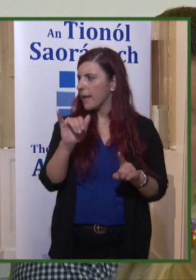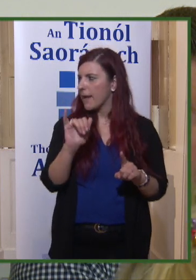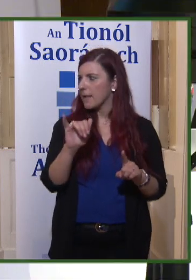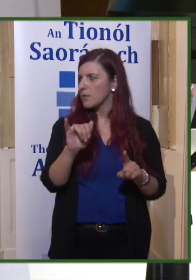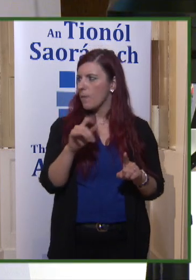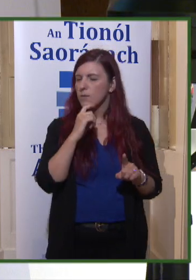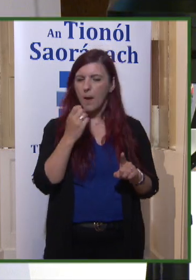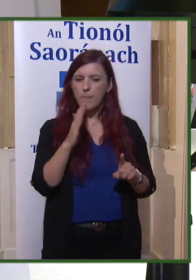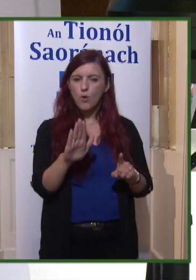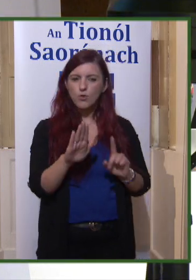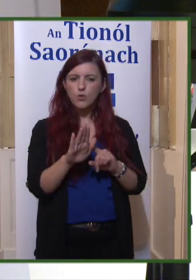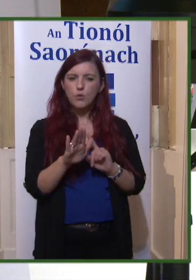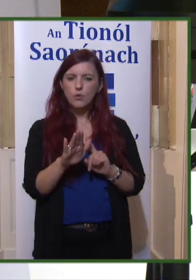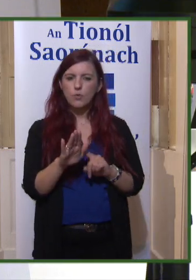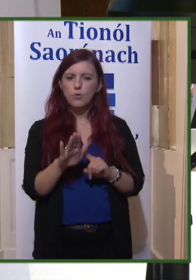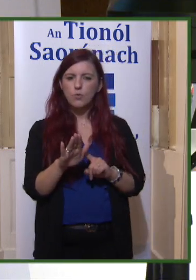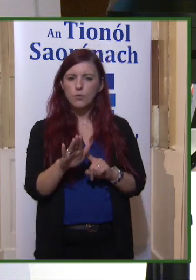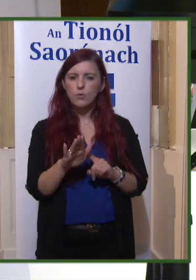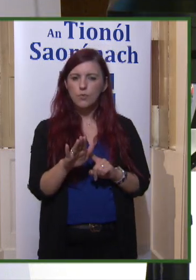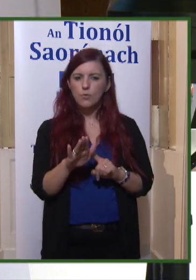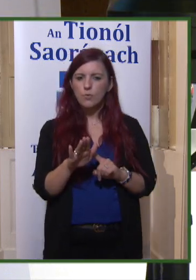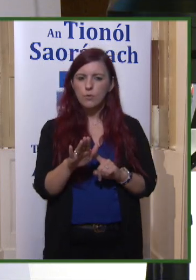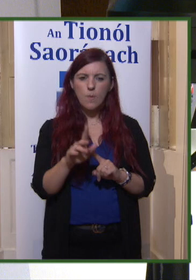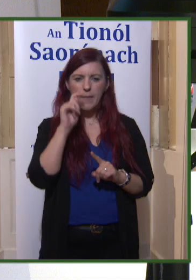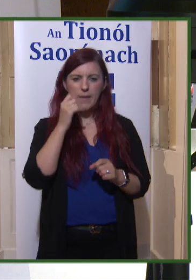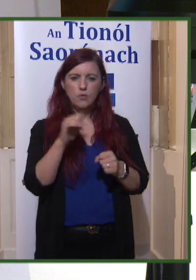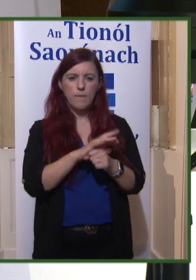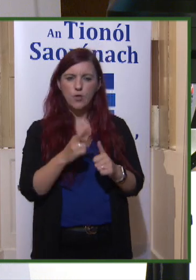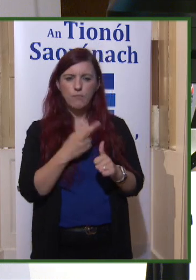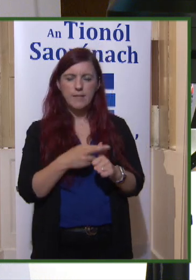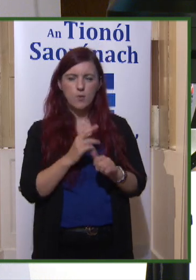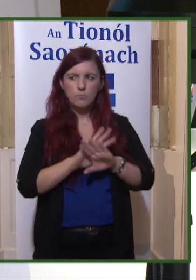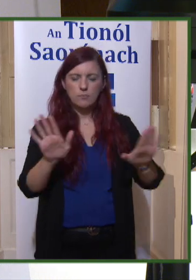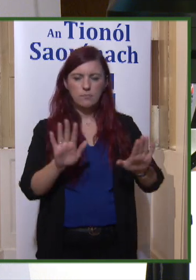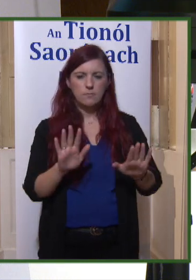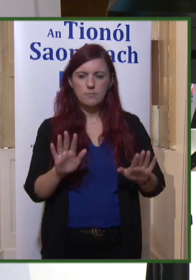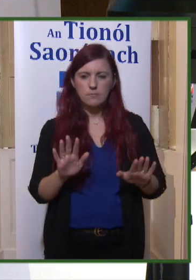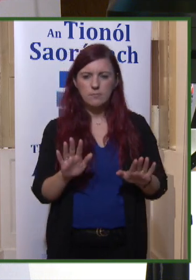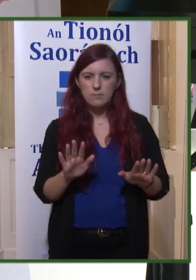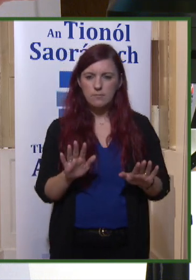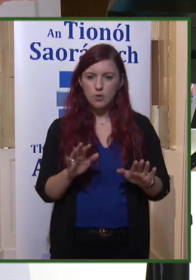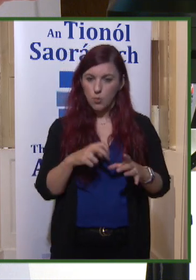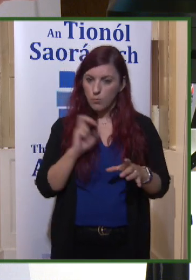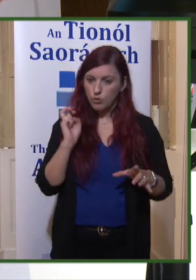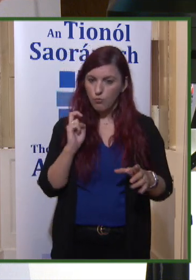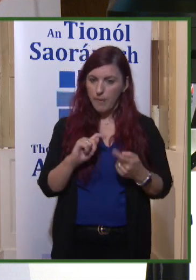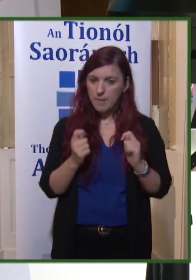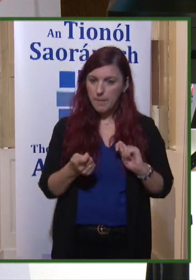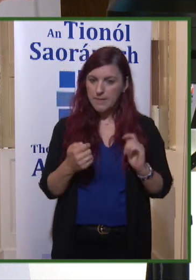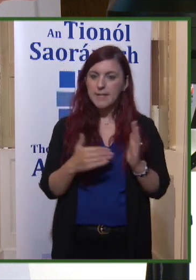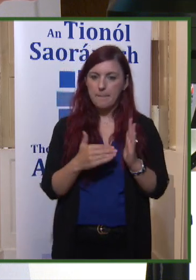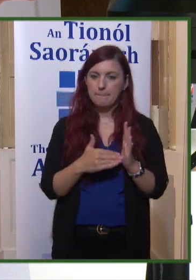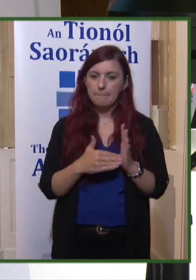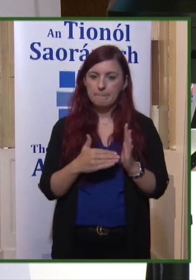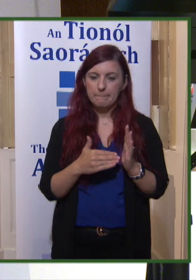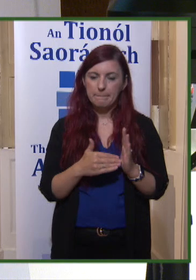there's also a no restrictions one as well, so I think it's covered, so Yeah. So do you want to withdraw that amendment? Drop it, Yeah.